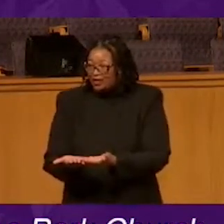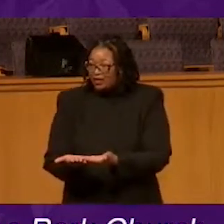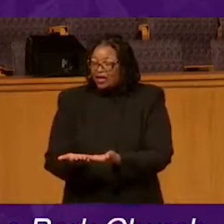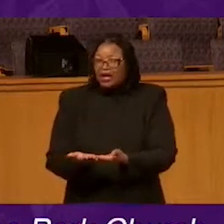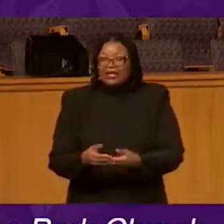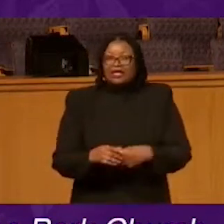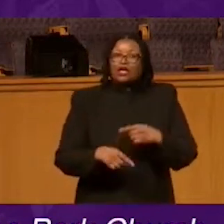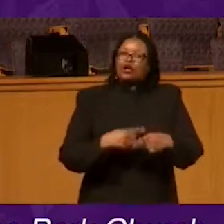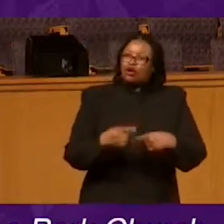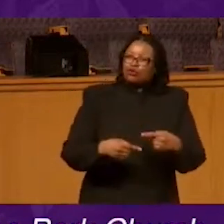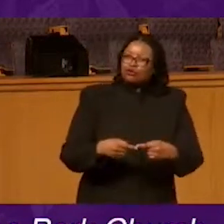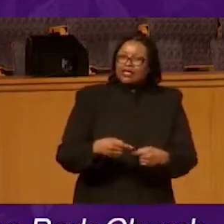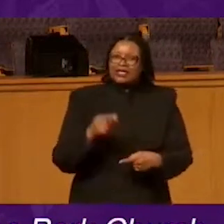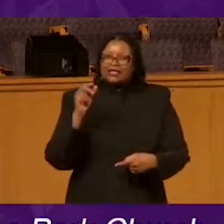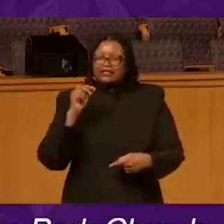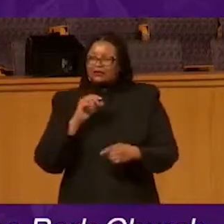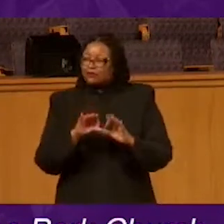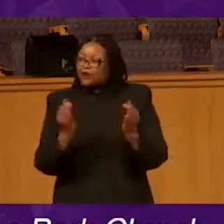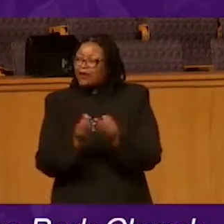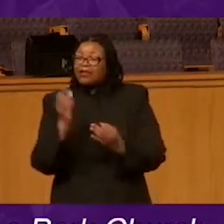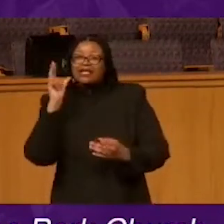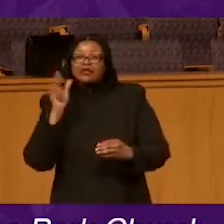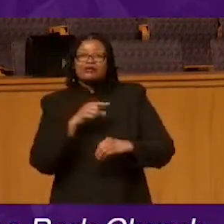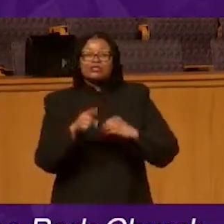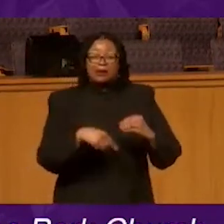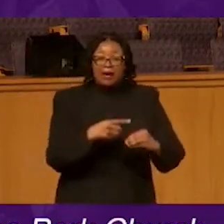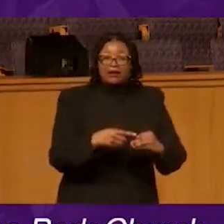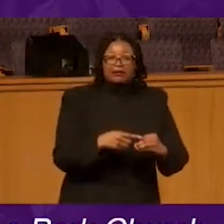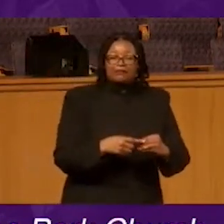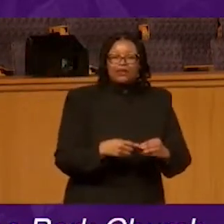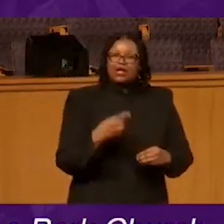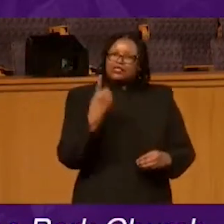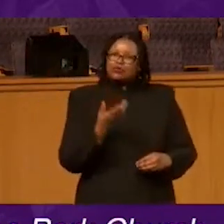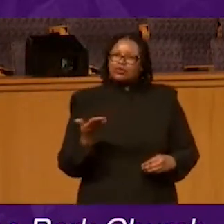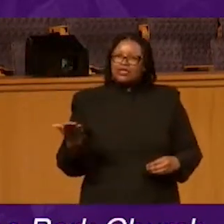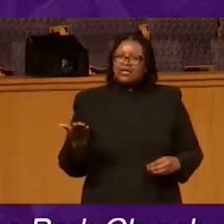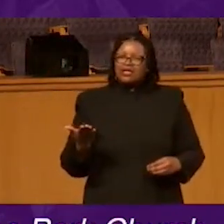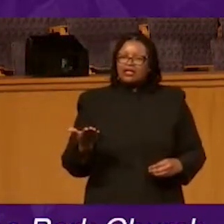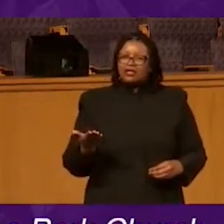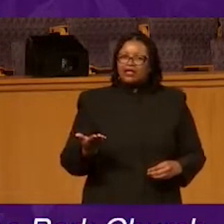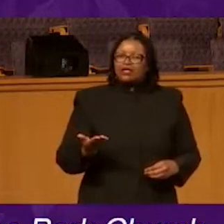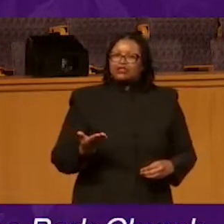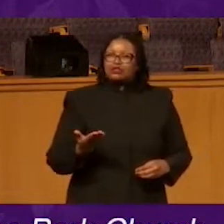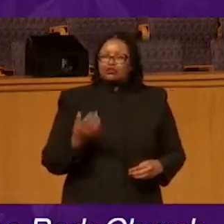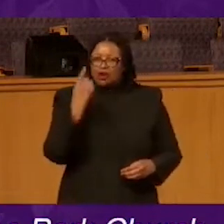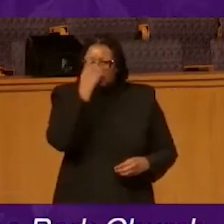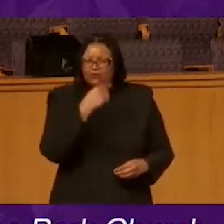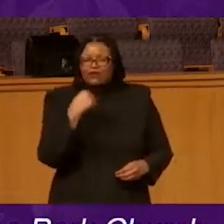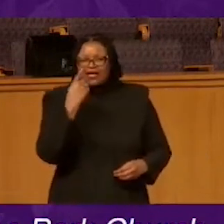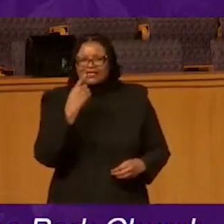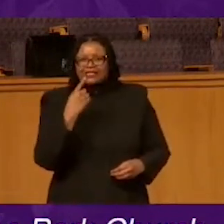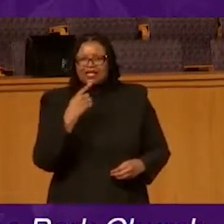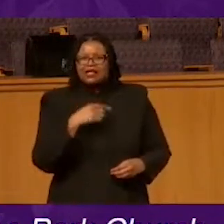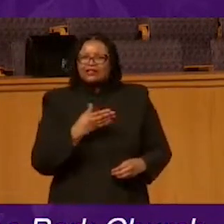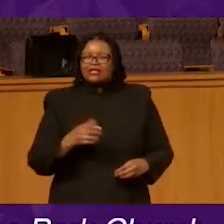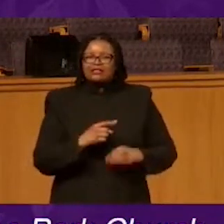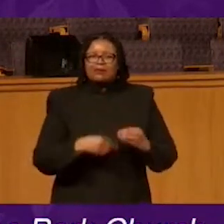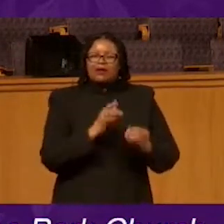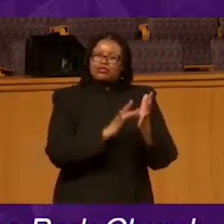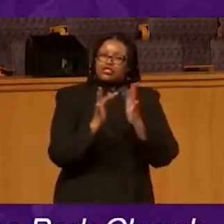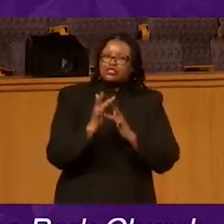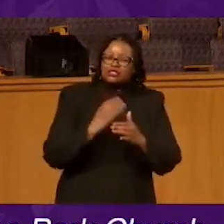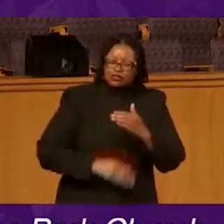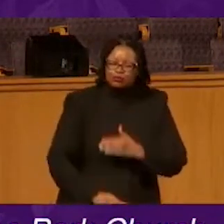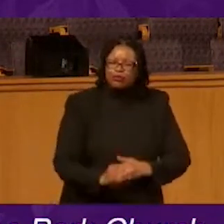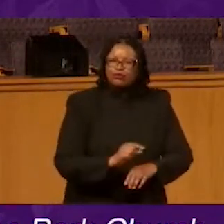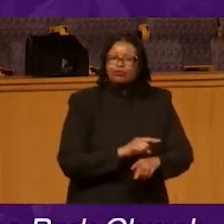to family, where it's one thing to have to deal with the stuff around Jesus' birth, but this takes